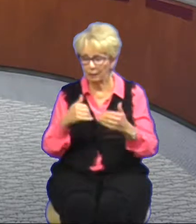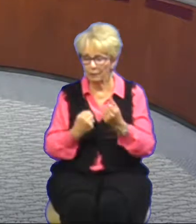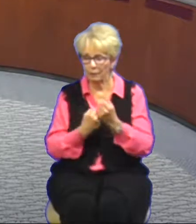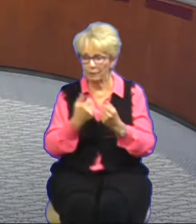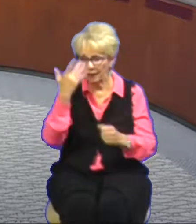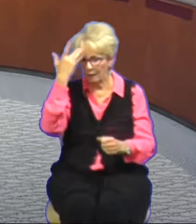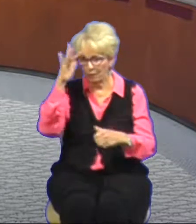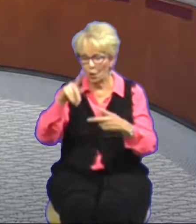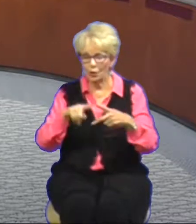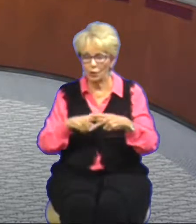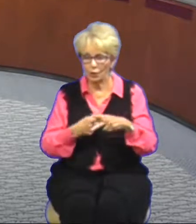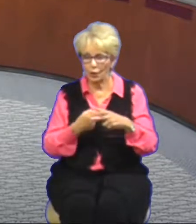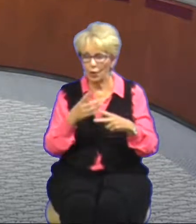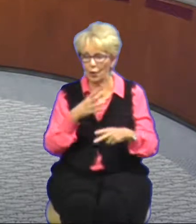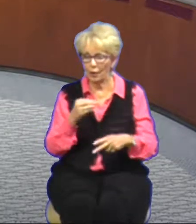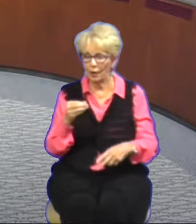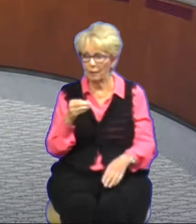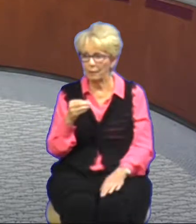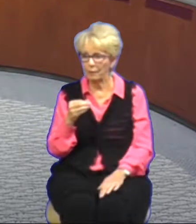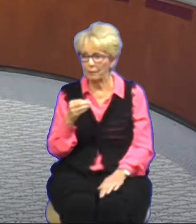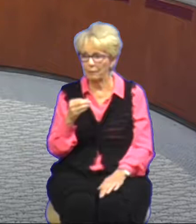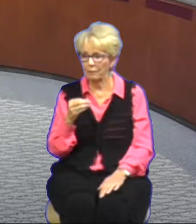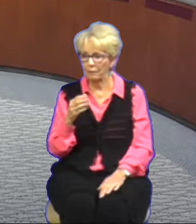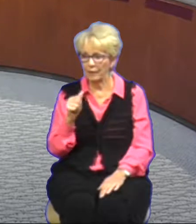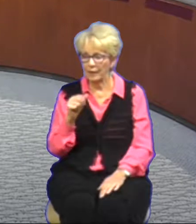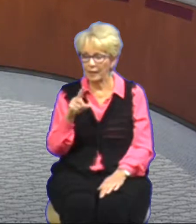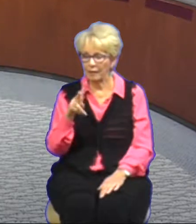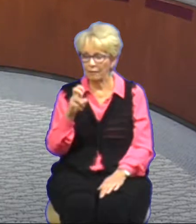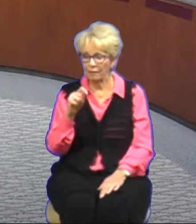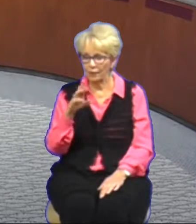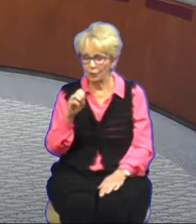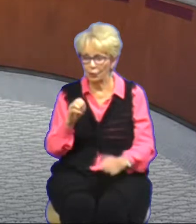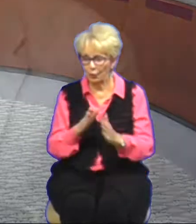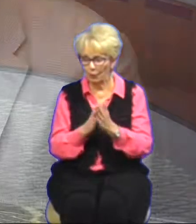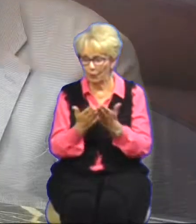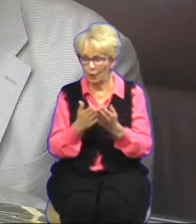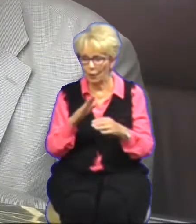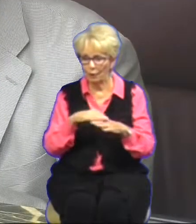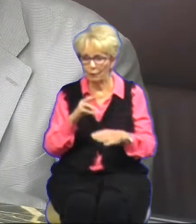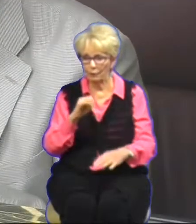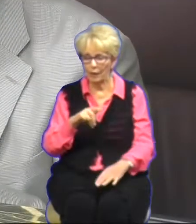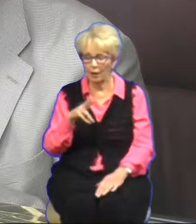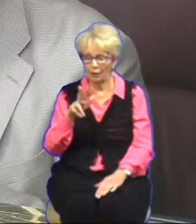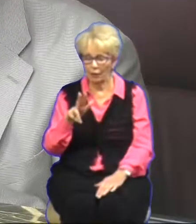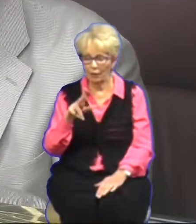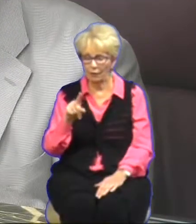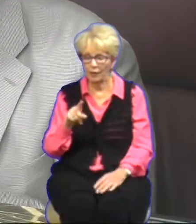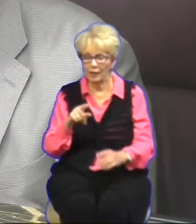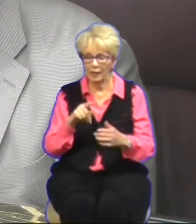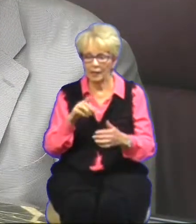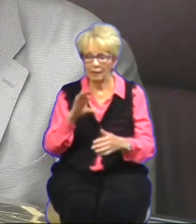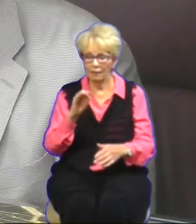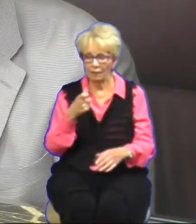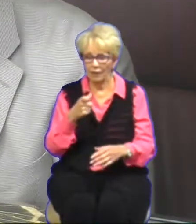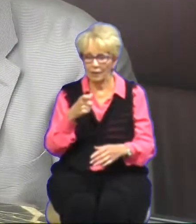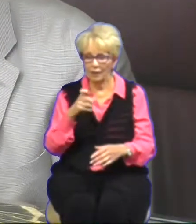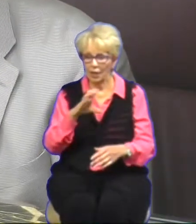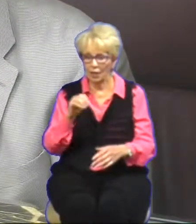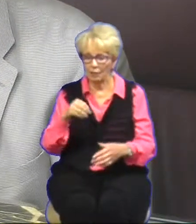Smart Start and Adventure Book and Adventure Bound Books. On May 31st, Fox and Company, which is a dance